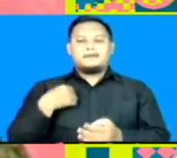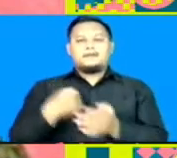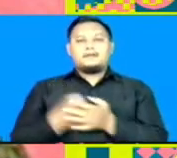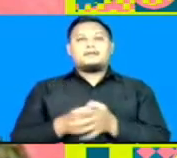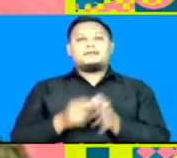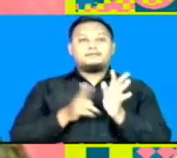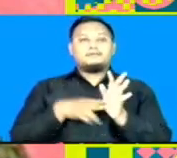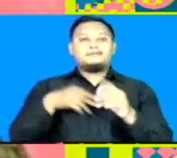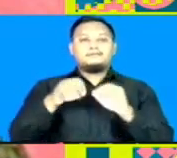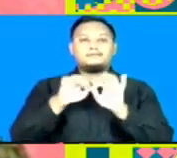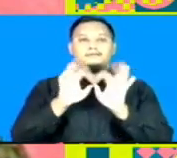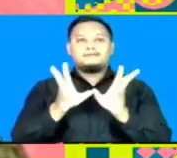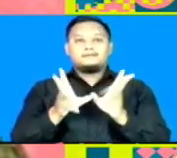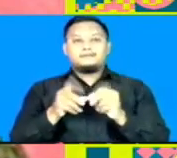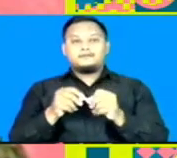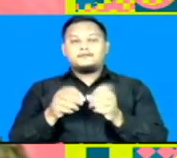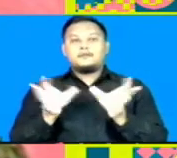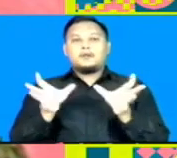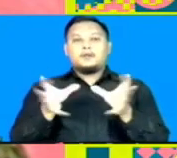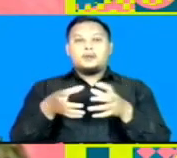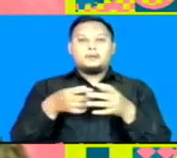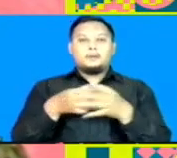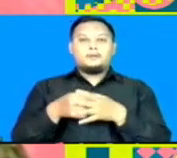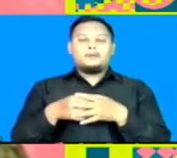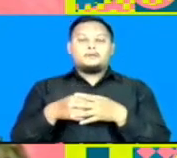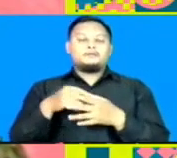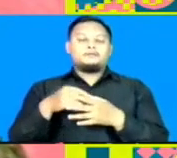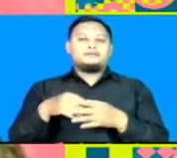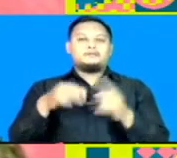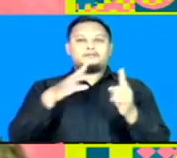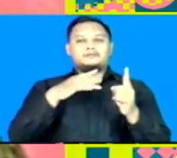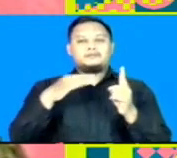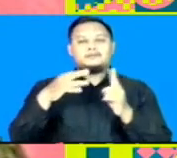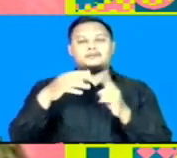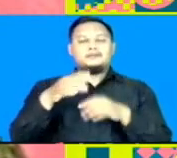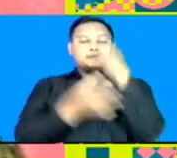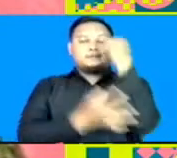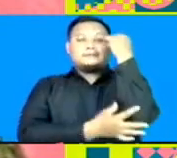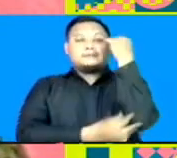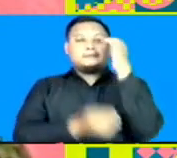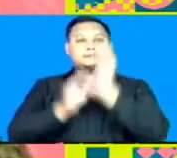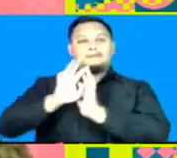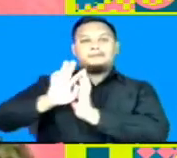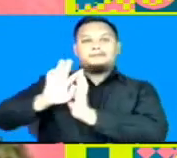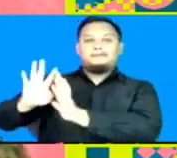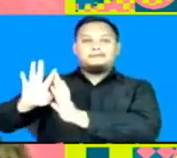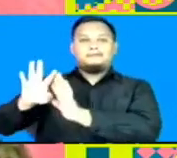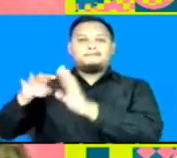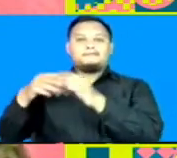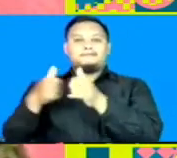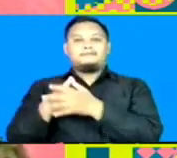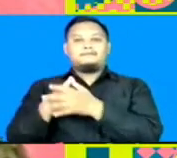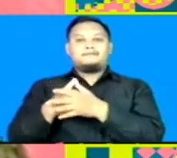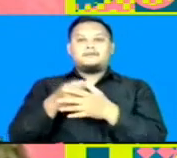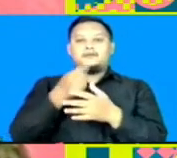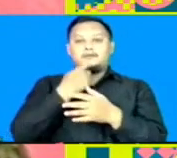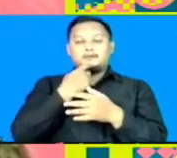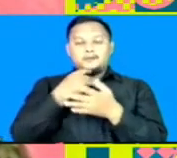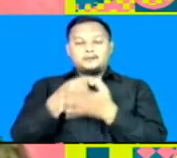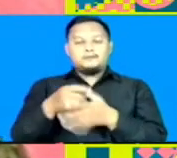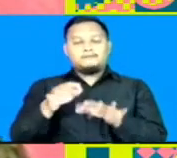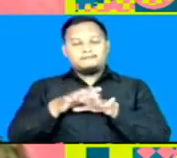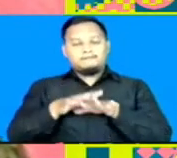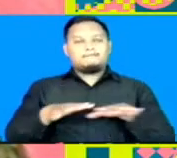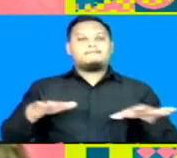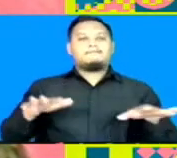at-risk communities to prepare, cope with, and adapt future shocks. Third, to foster sustainable